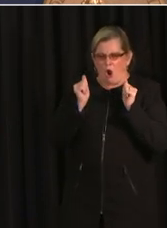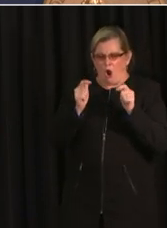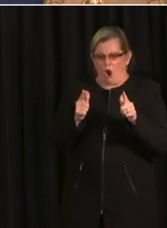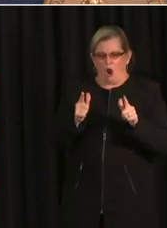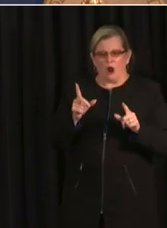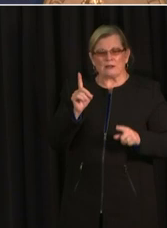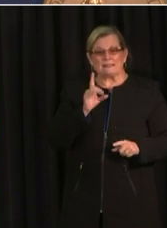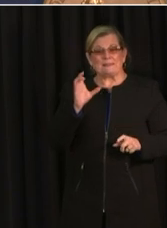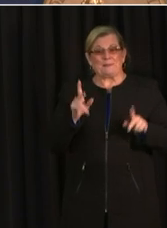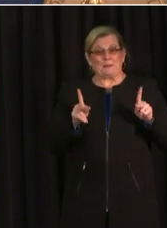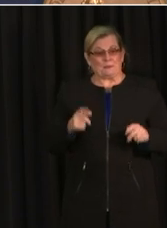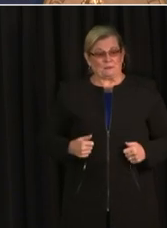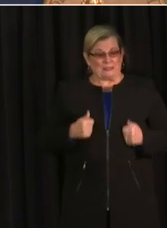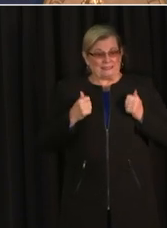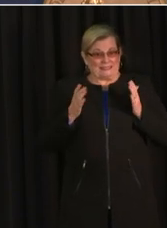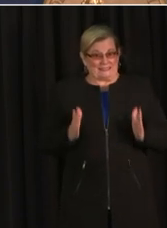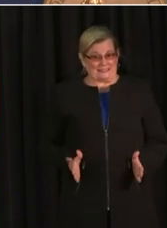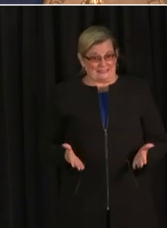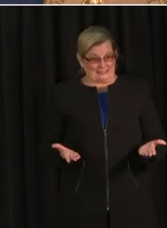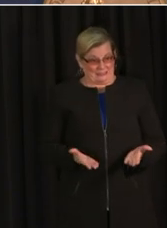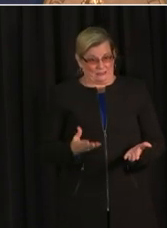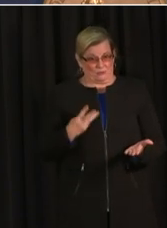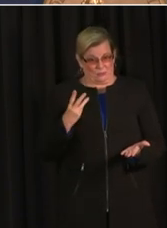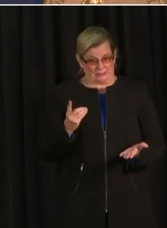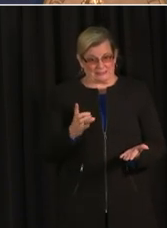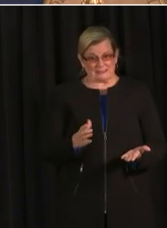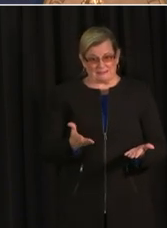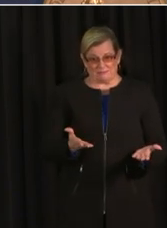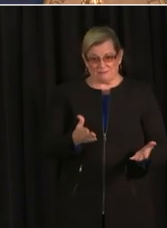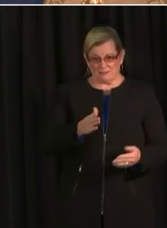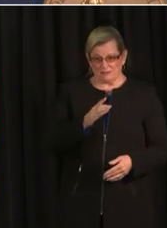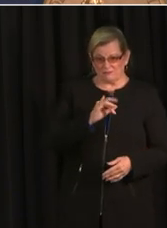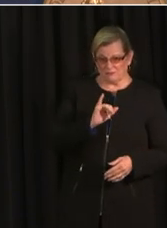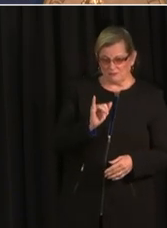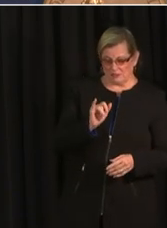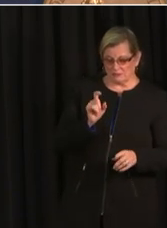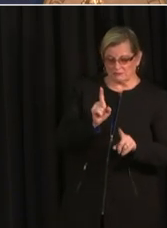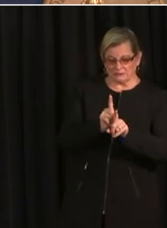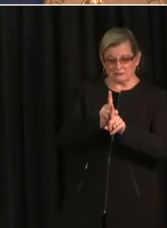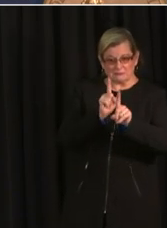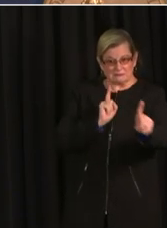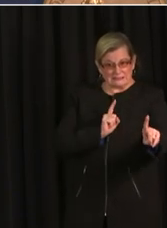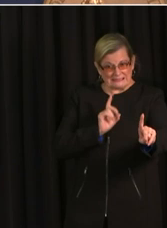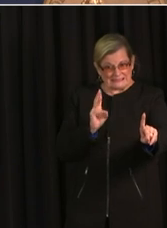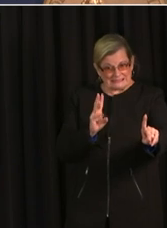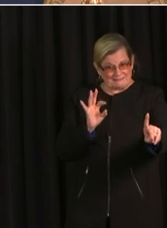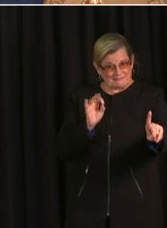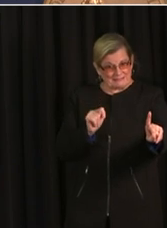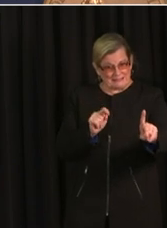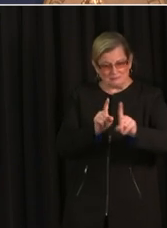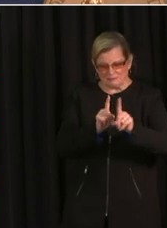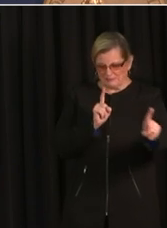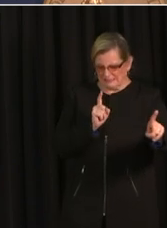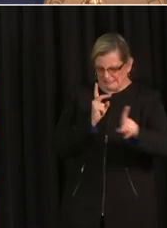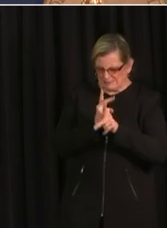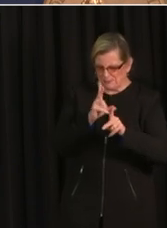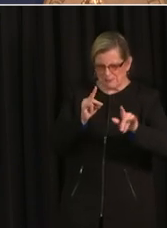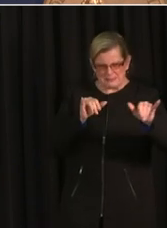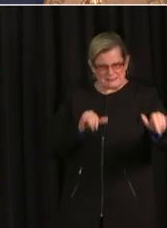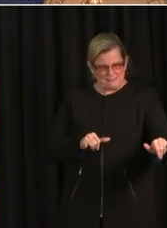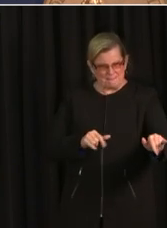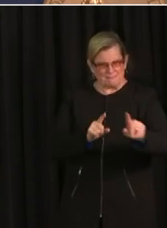house, don their mask when they know they can't be 6 foot apart from other people, and it has